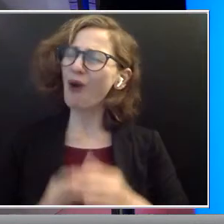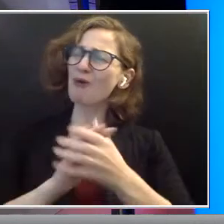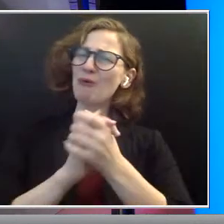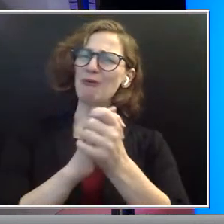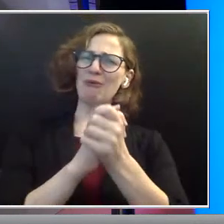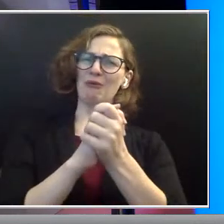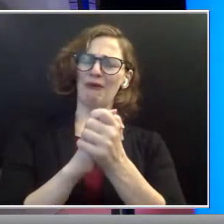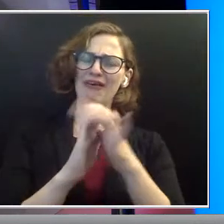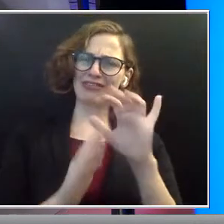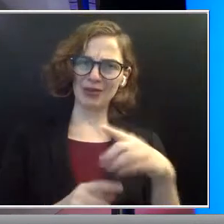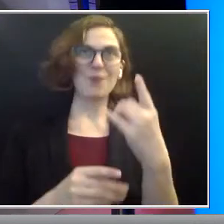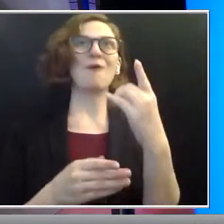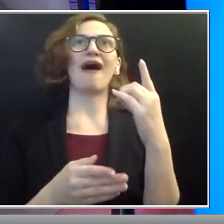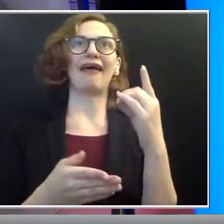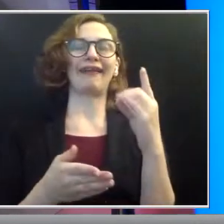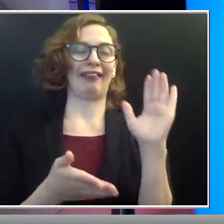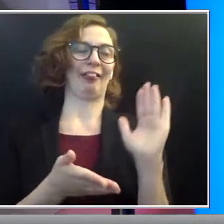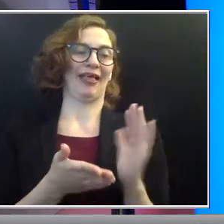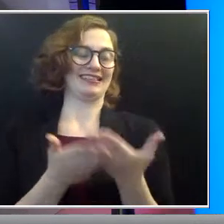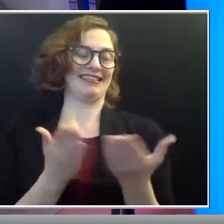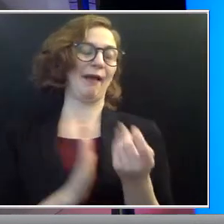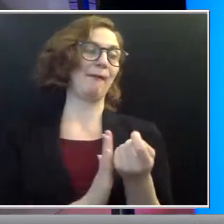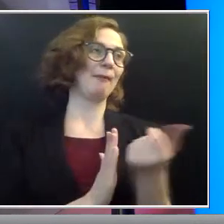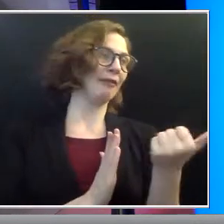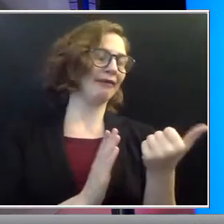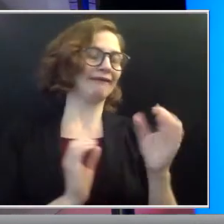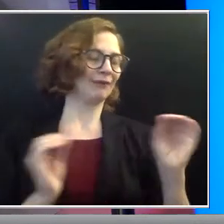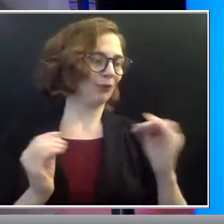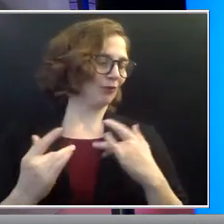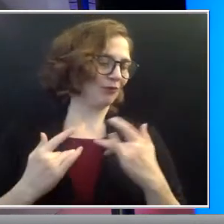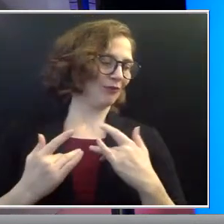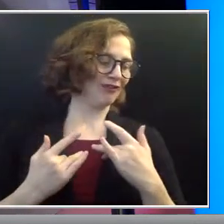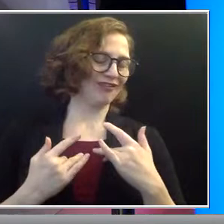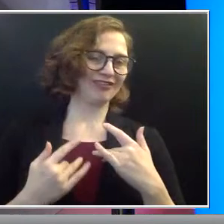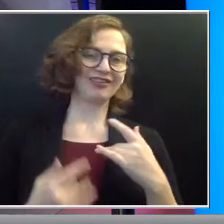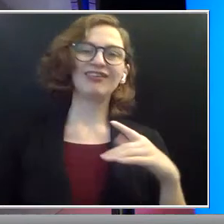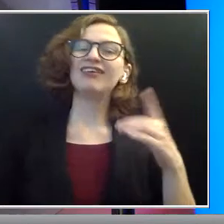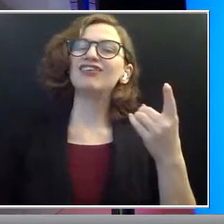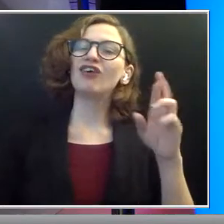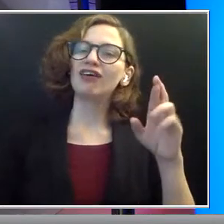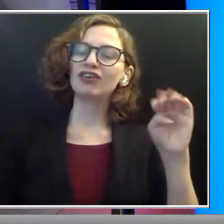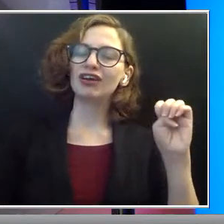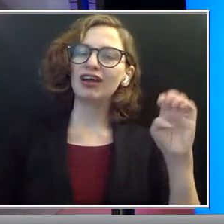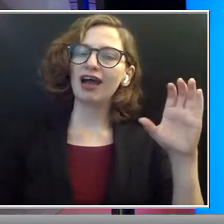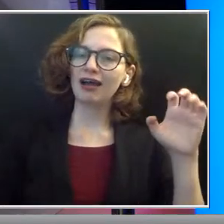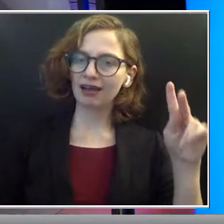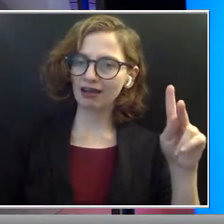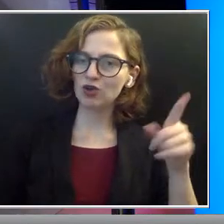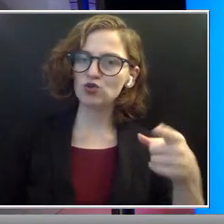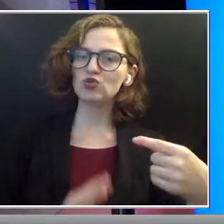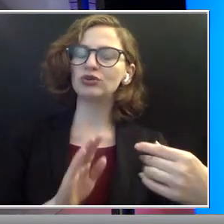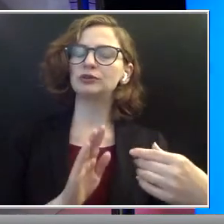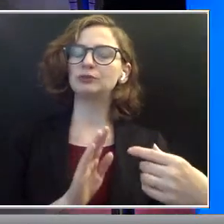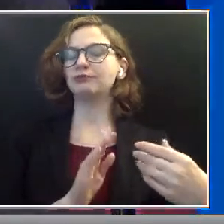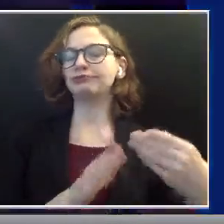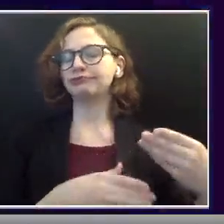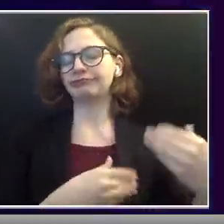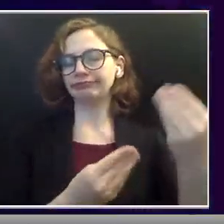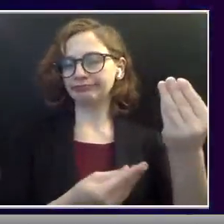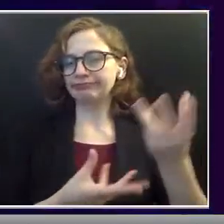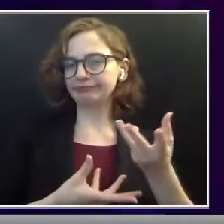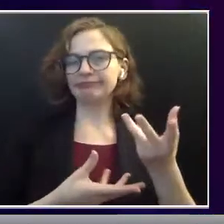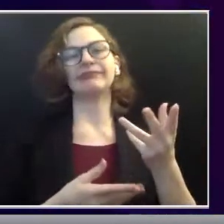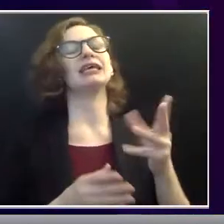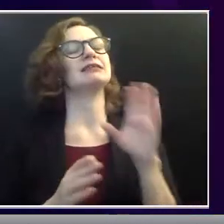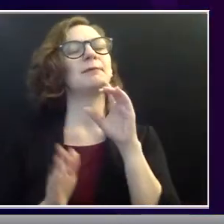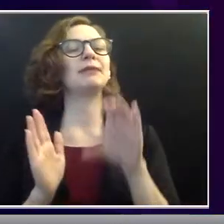have to take or worry about. It is, yes. Dr. Eck, you shared with us some images that show the symptoms of Graves' disease, and I